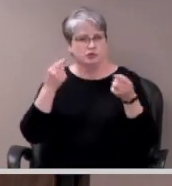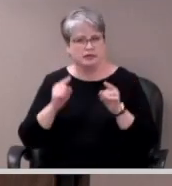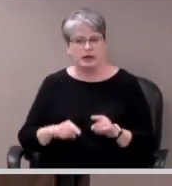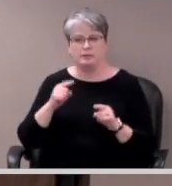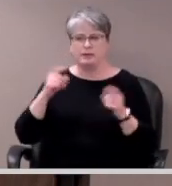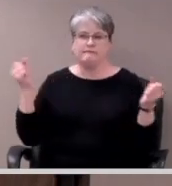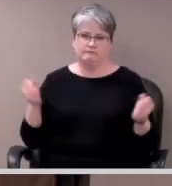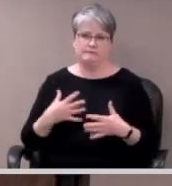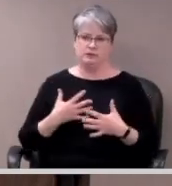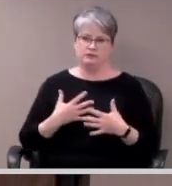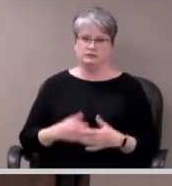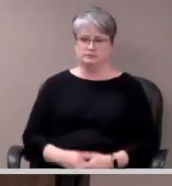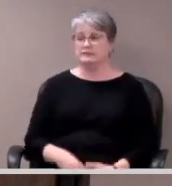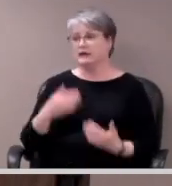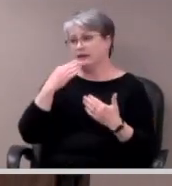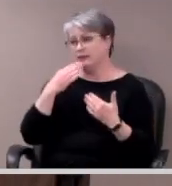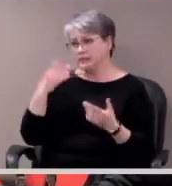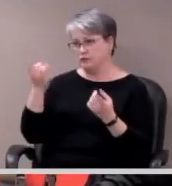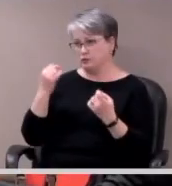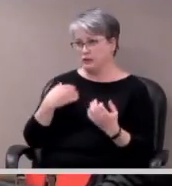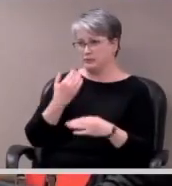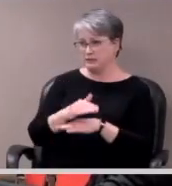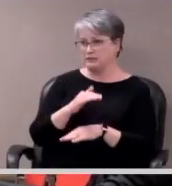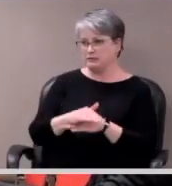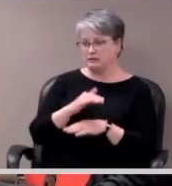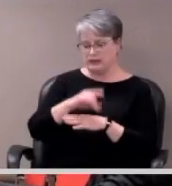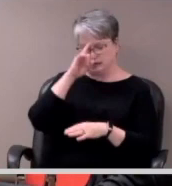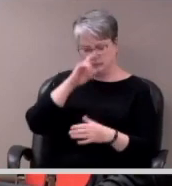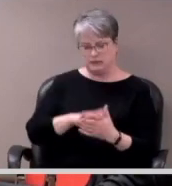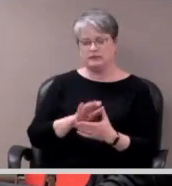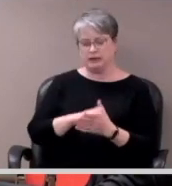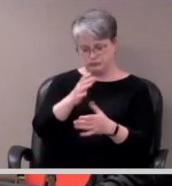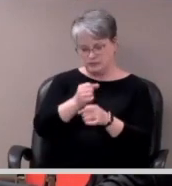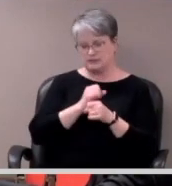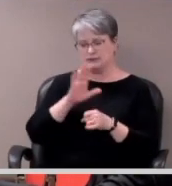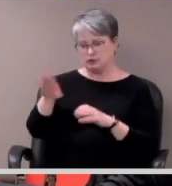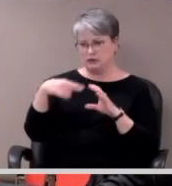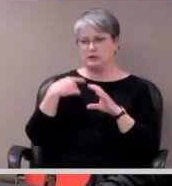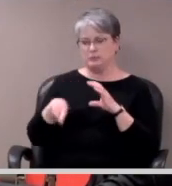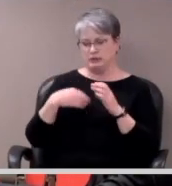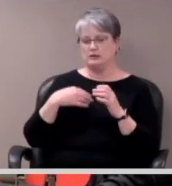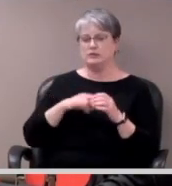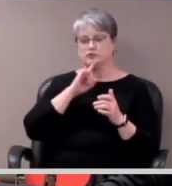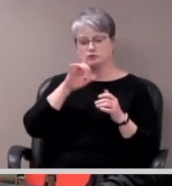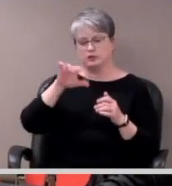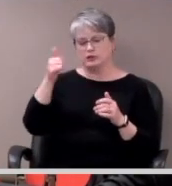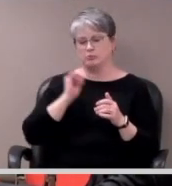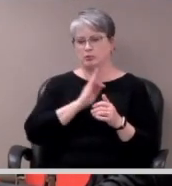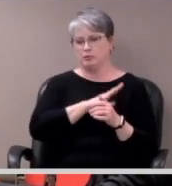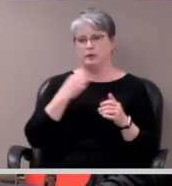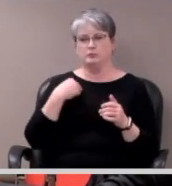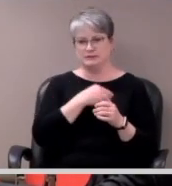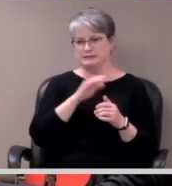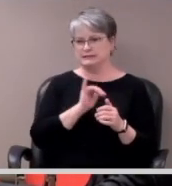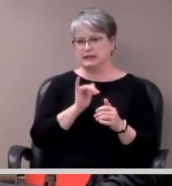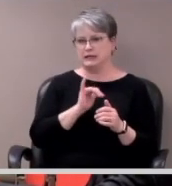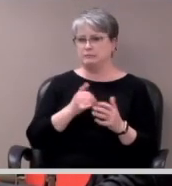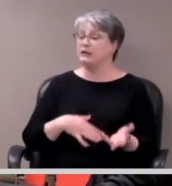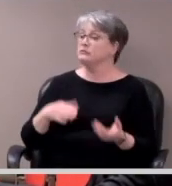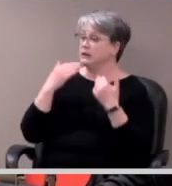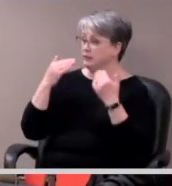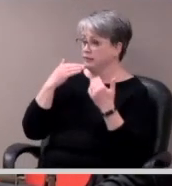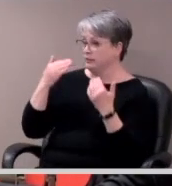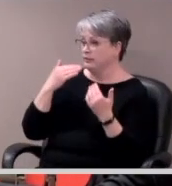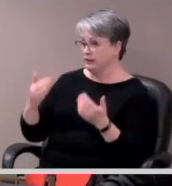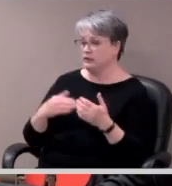Ms. Wade, thank you for being here this evening, and I know I received your email, so I'm sure the other board members did as well. Thank you very much. And I want to thank